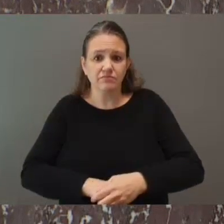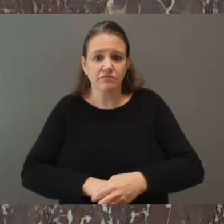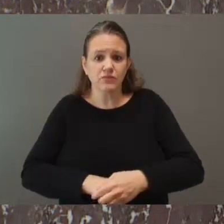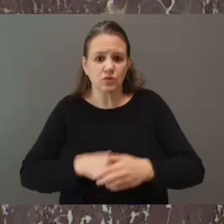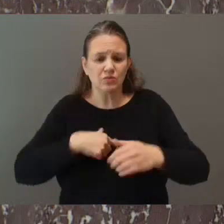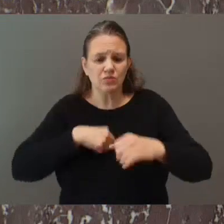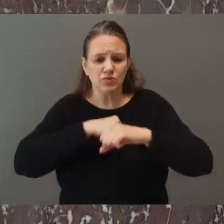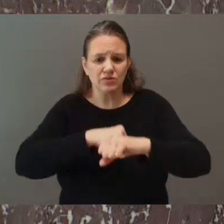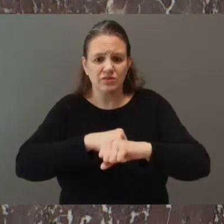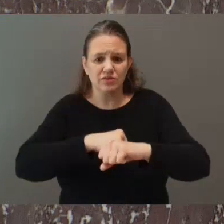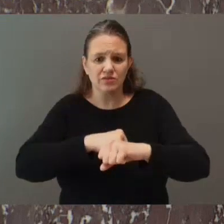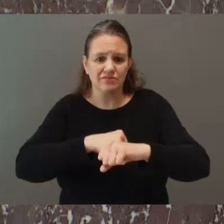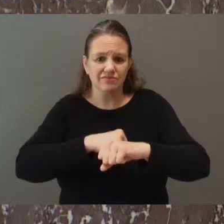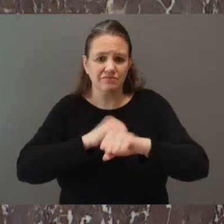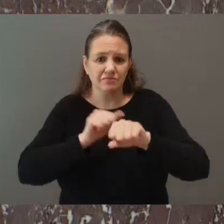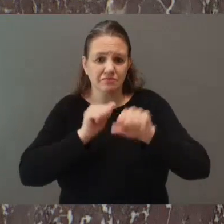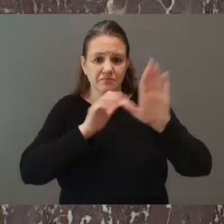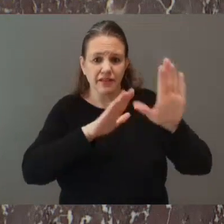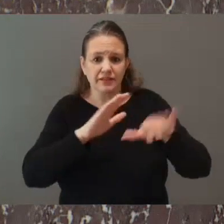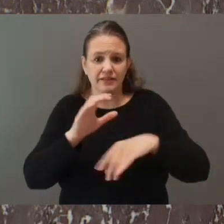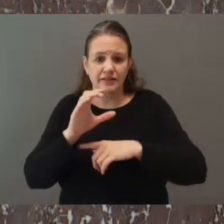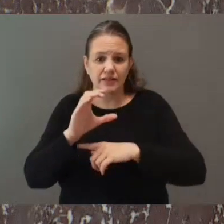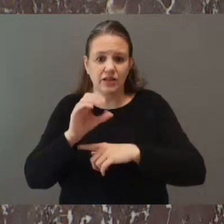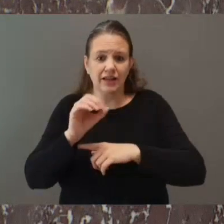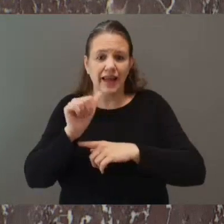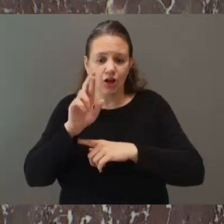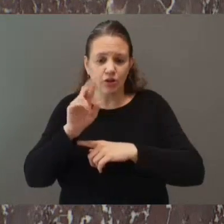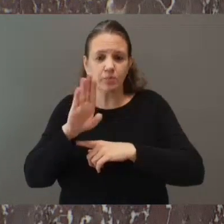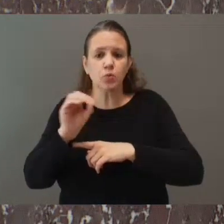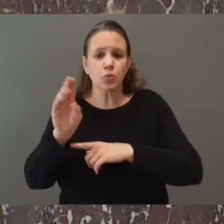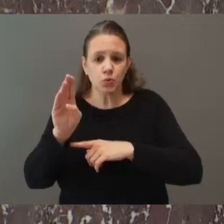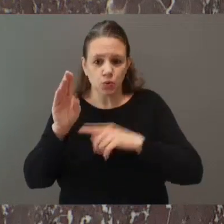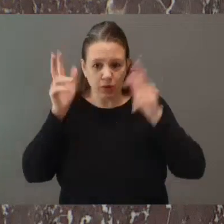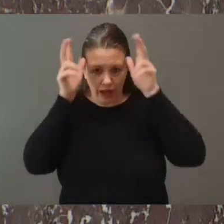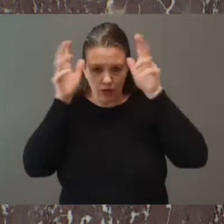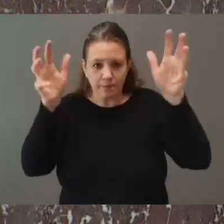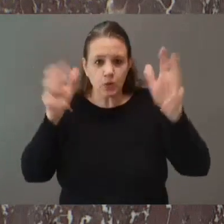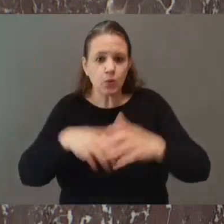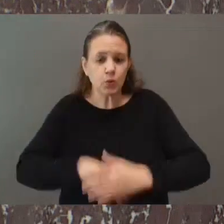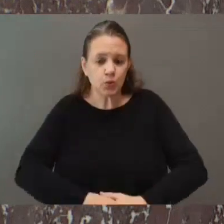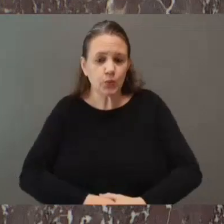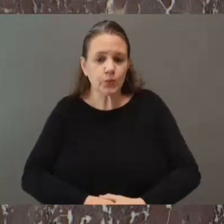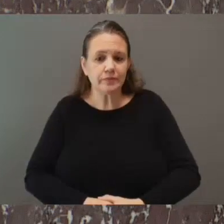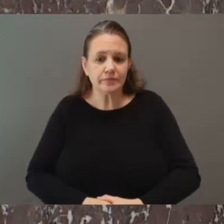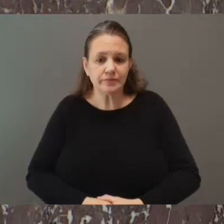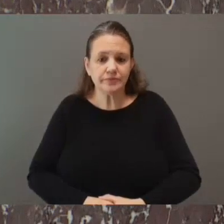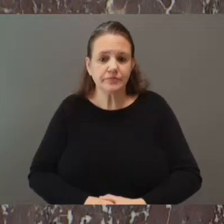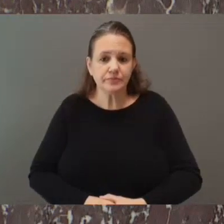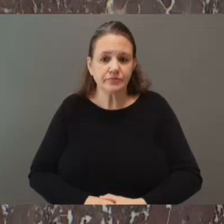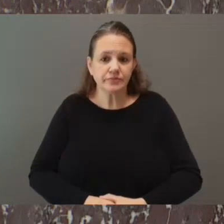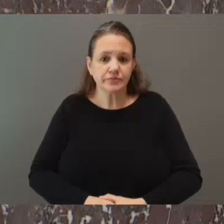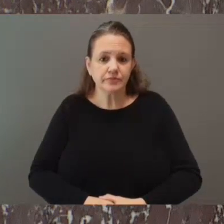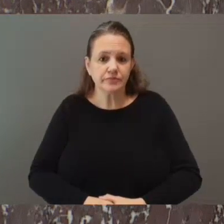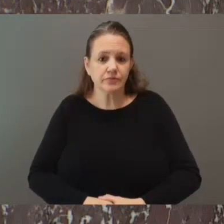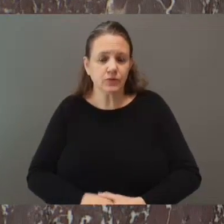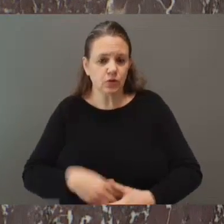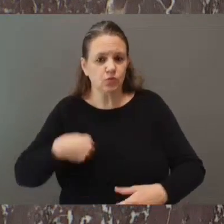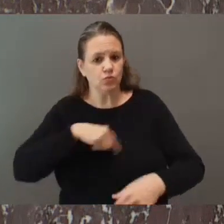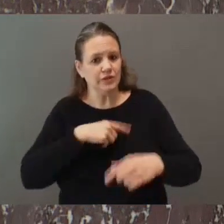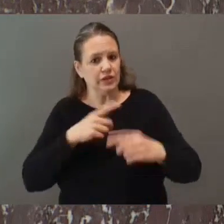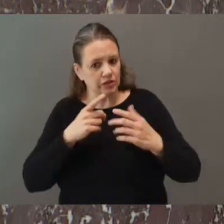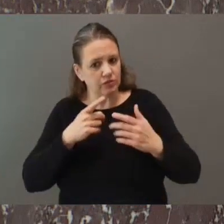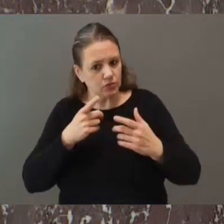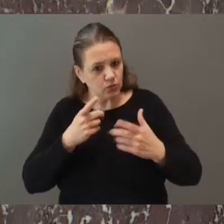northeast of the province and with the federal government. We took measures to protect spotted owls, including